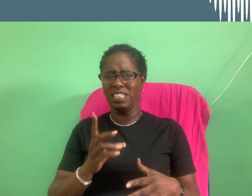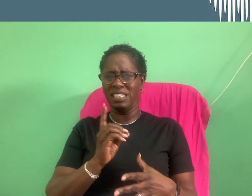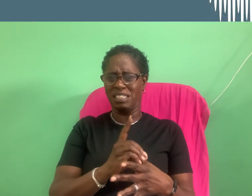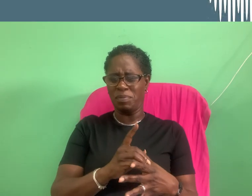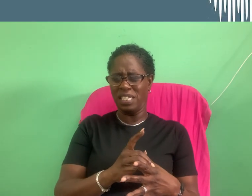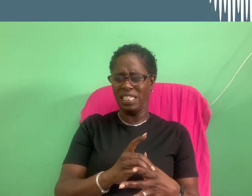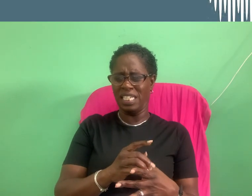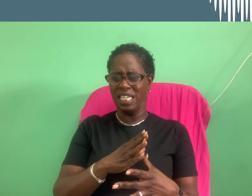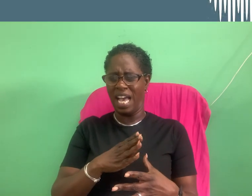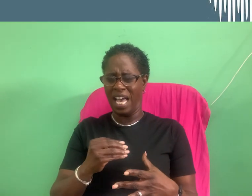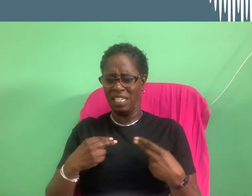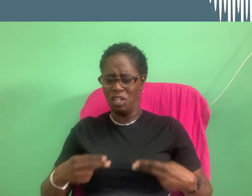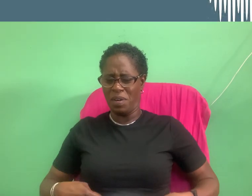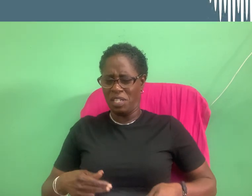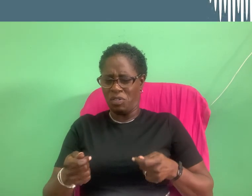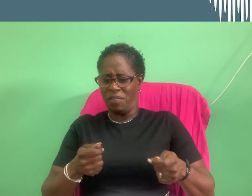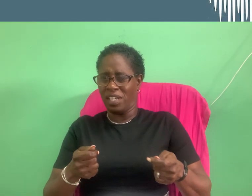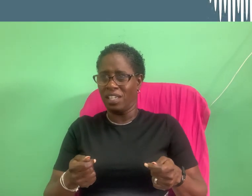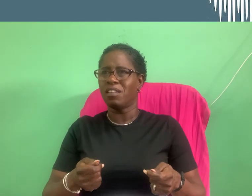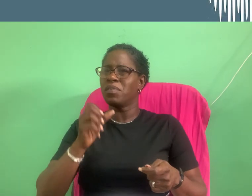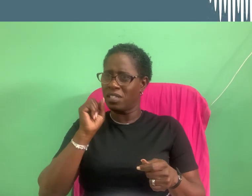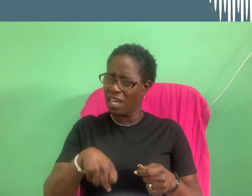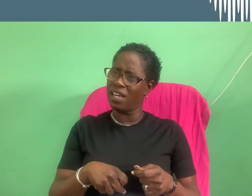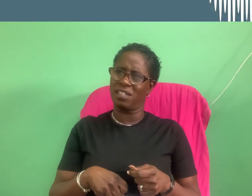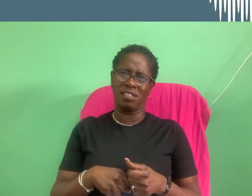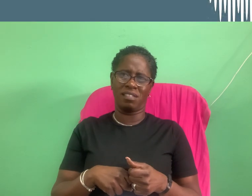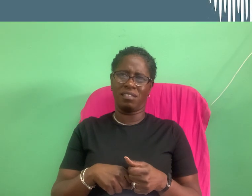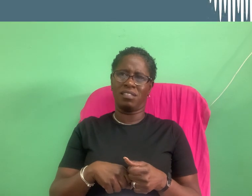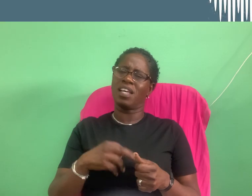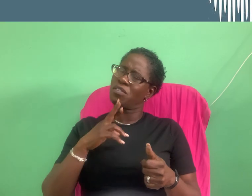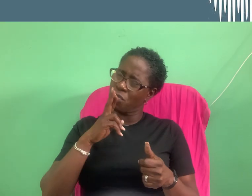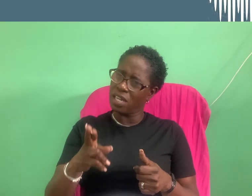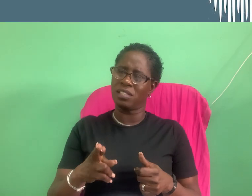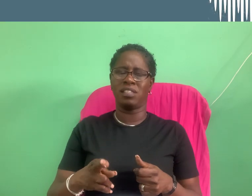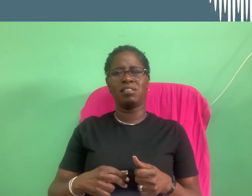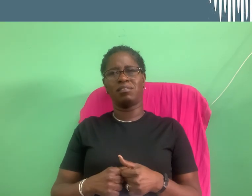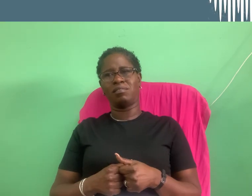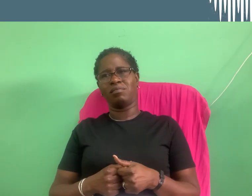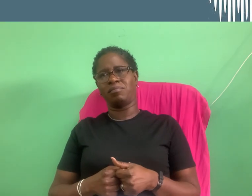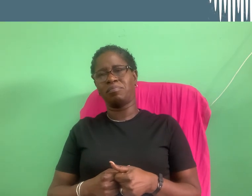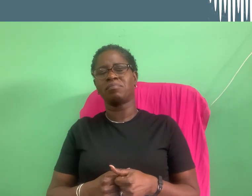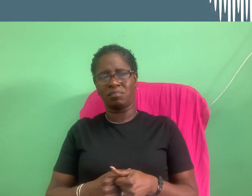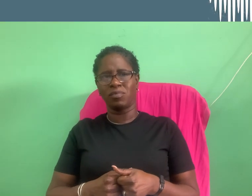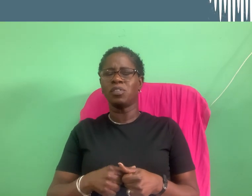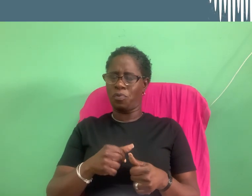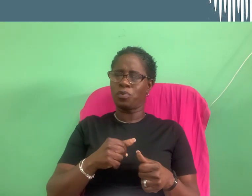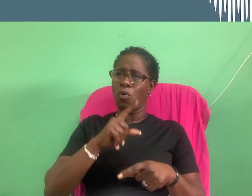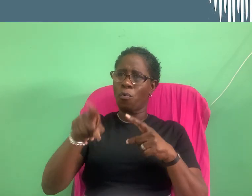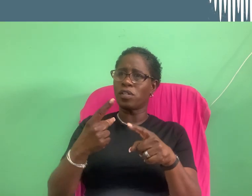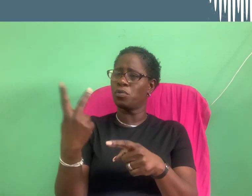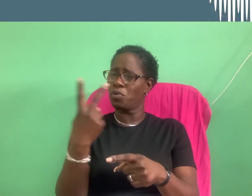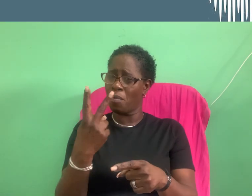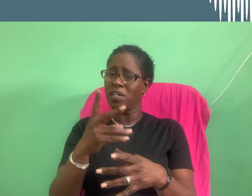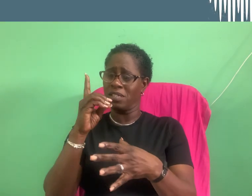a broader sense. And then also being really nervous to talk about the realities of human trafficking in a broader sense. So when you're bringing these